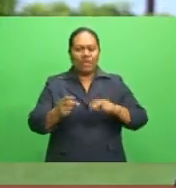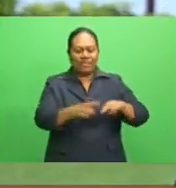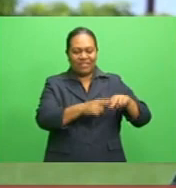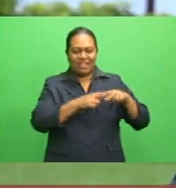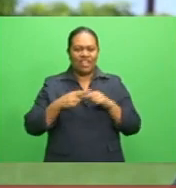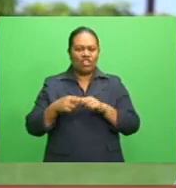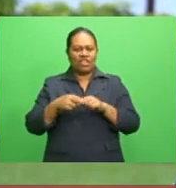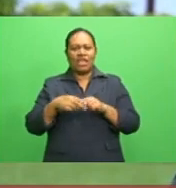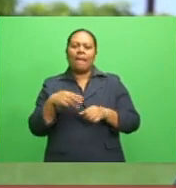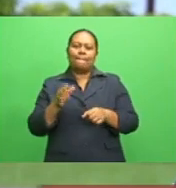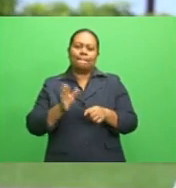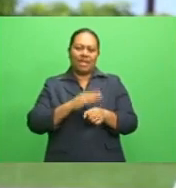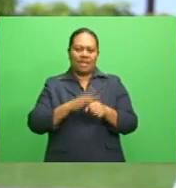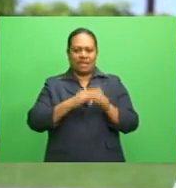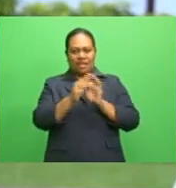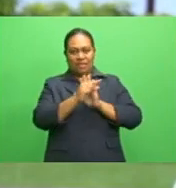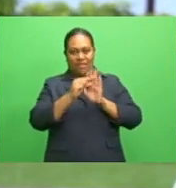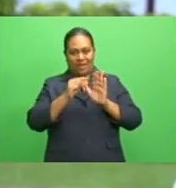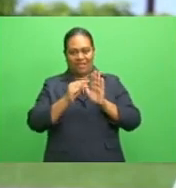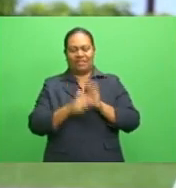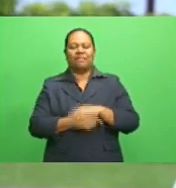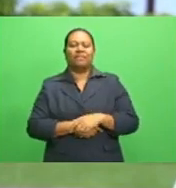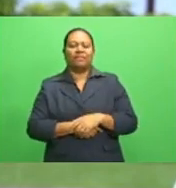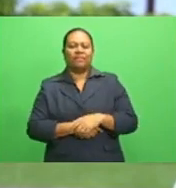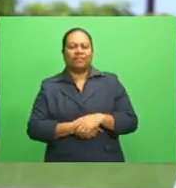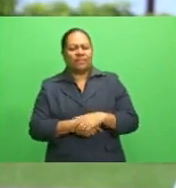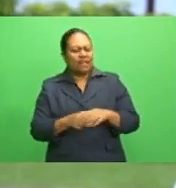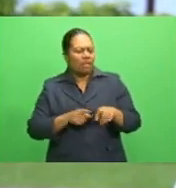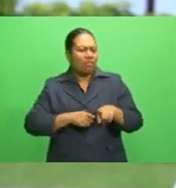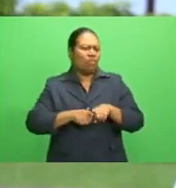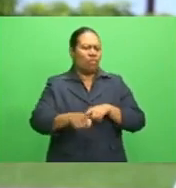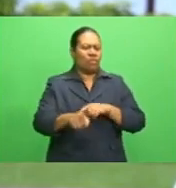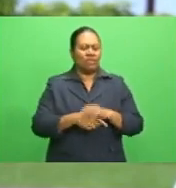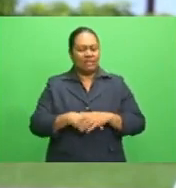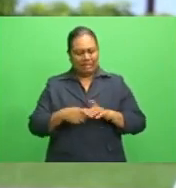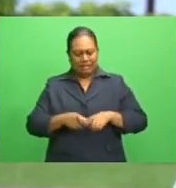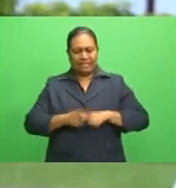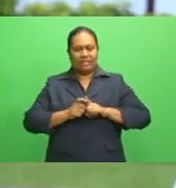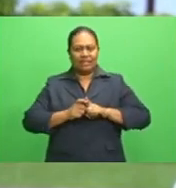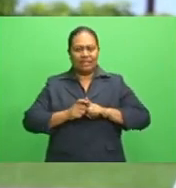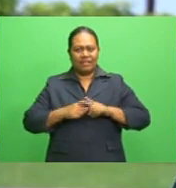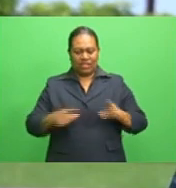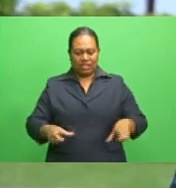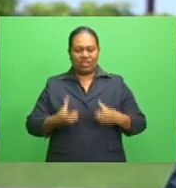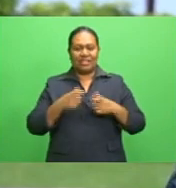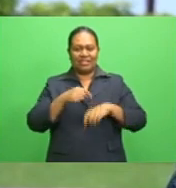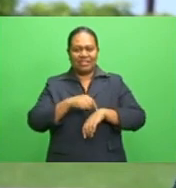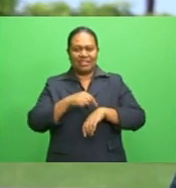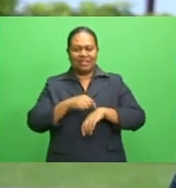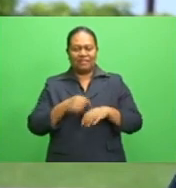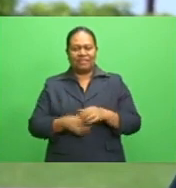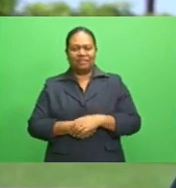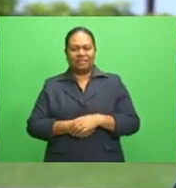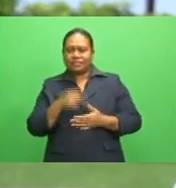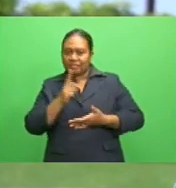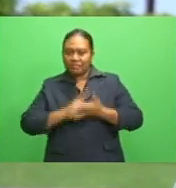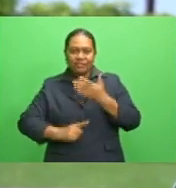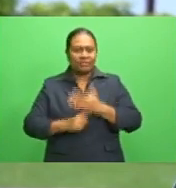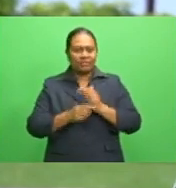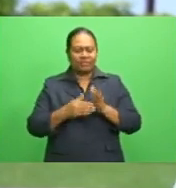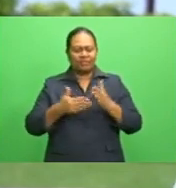brand, particularly during this most difficult and challenging time, consequent upon the